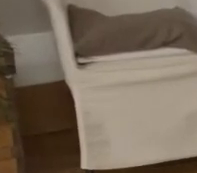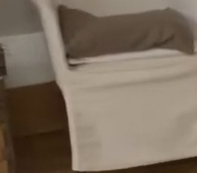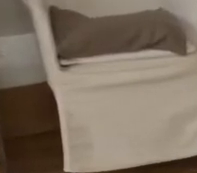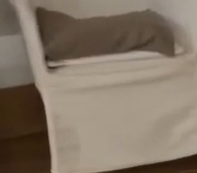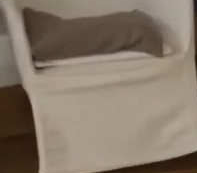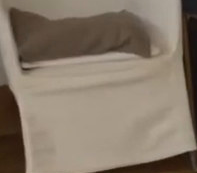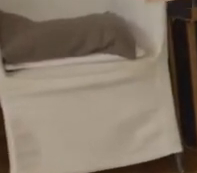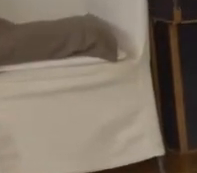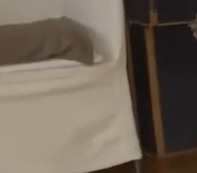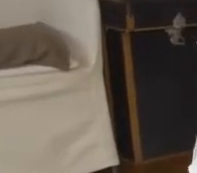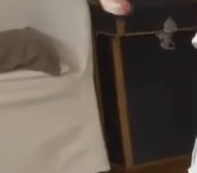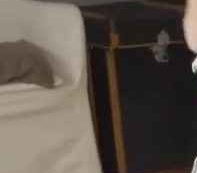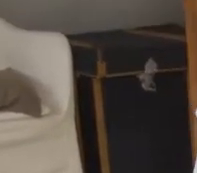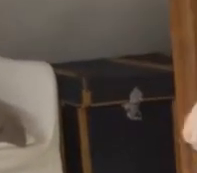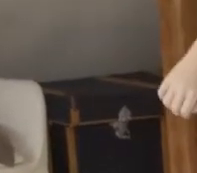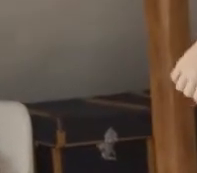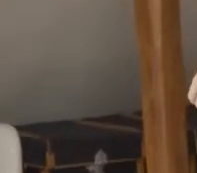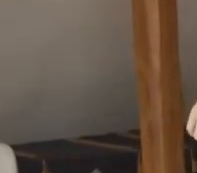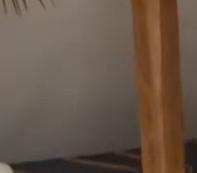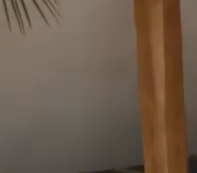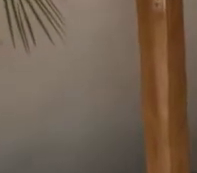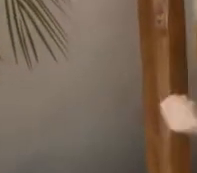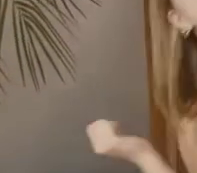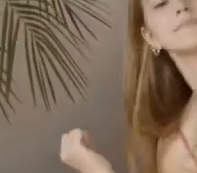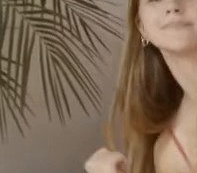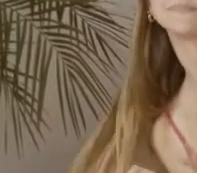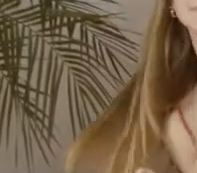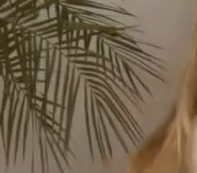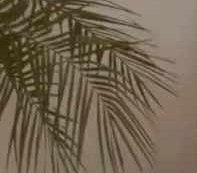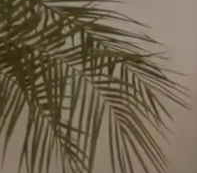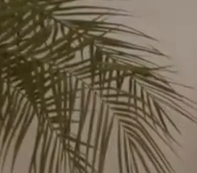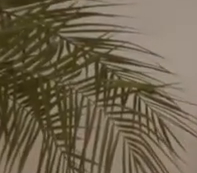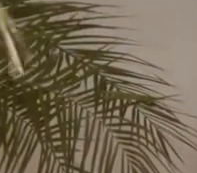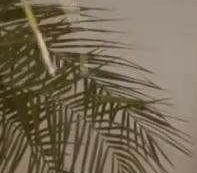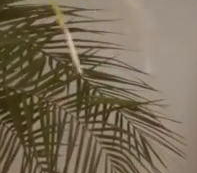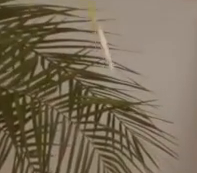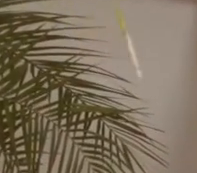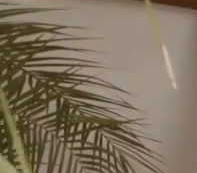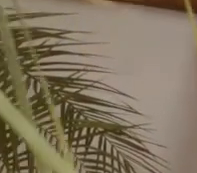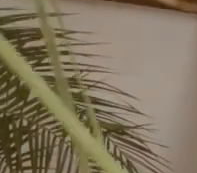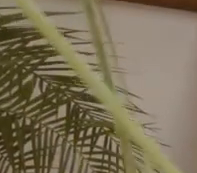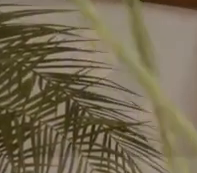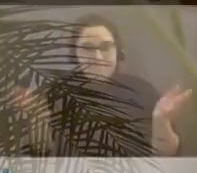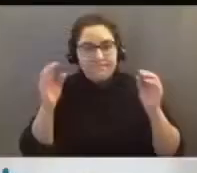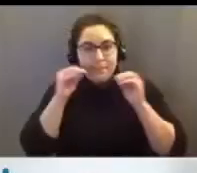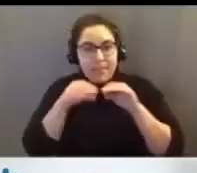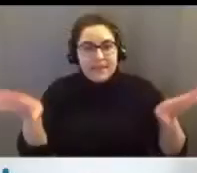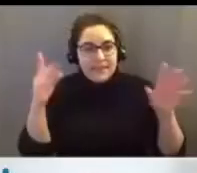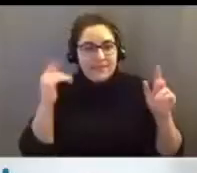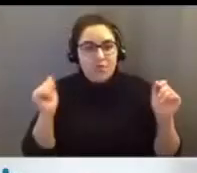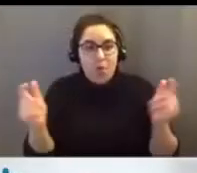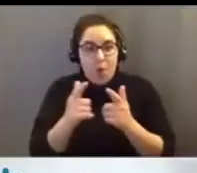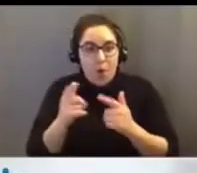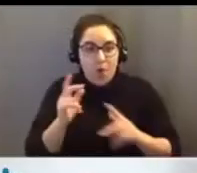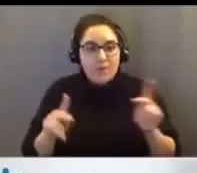of the staff. And to be honest with you, it's just a blessing with the jetpack and the iPads. It's now reconnecting some